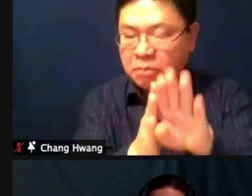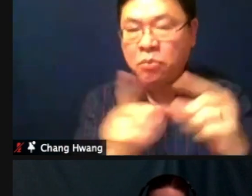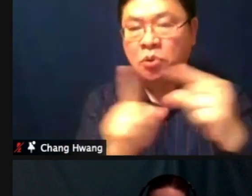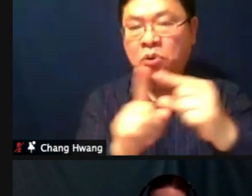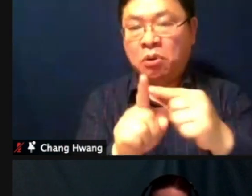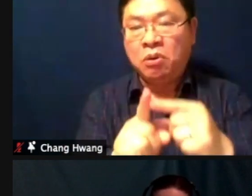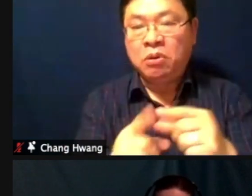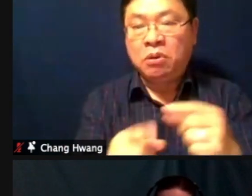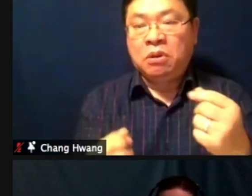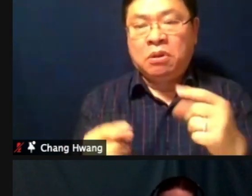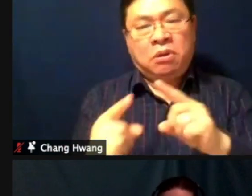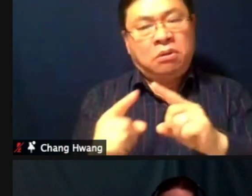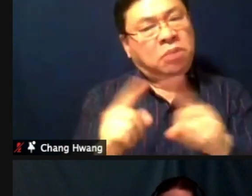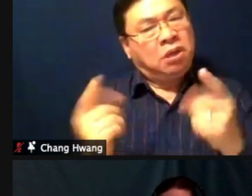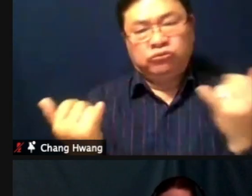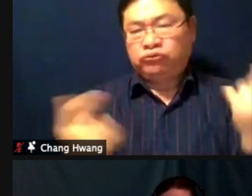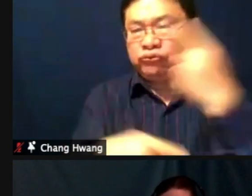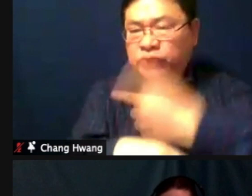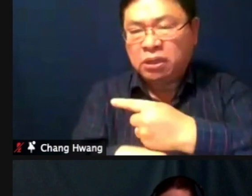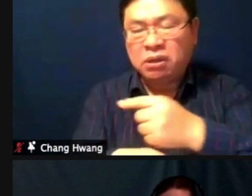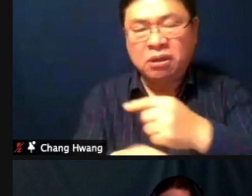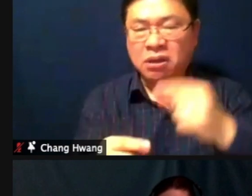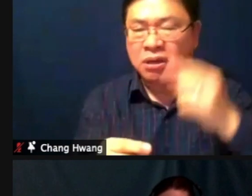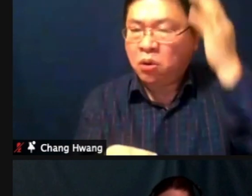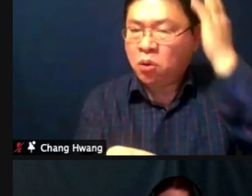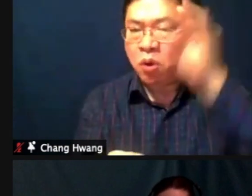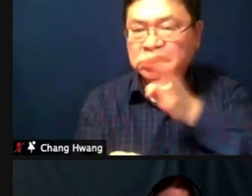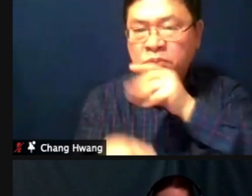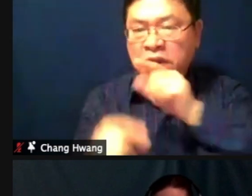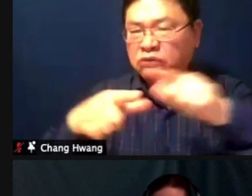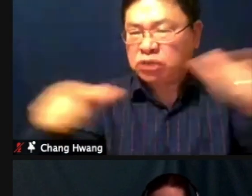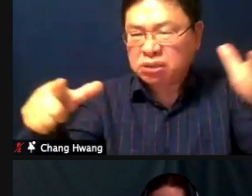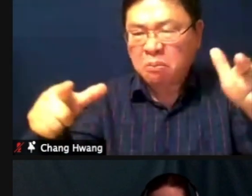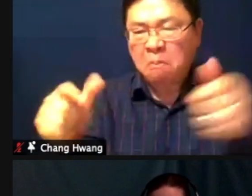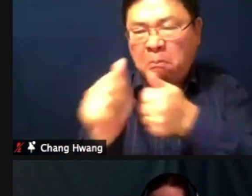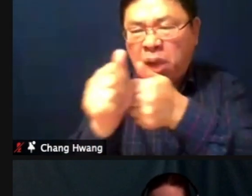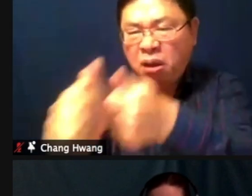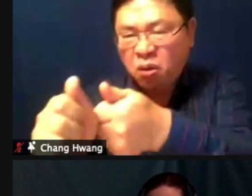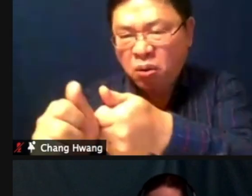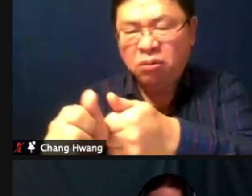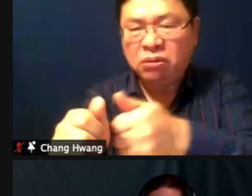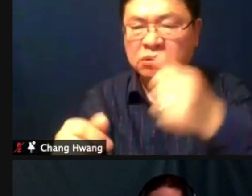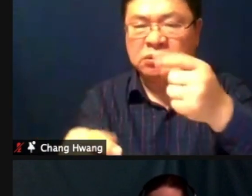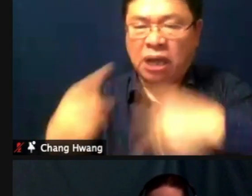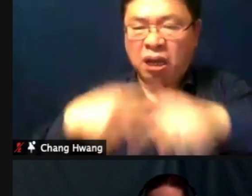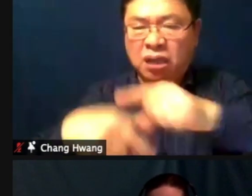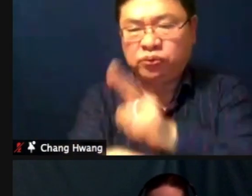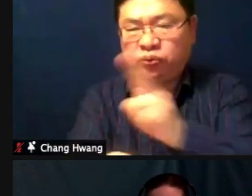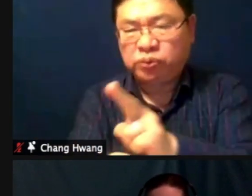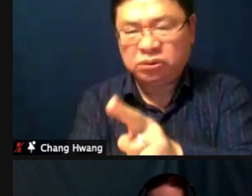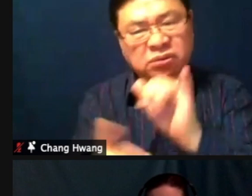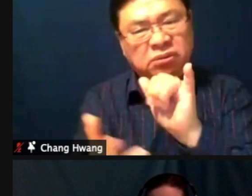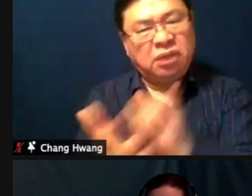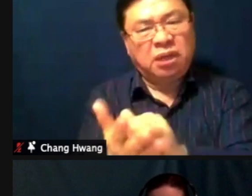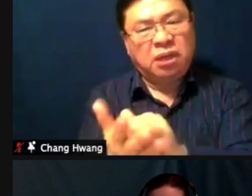occupation. Then it was kind of placed into standby, and it has not quite developed as much as we'd like it to today